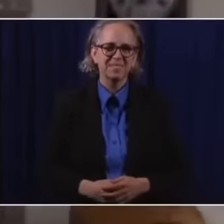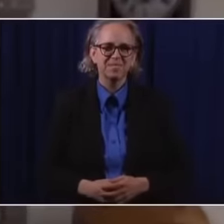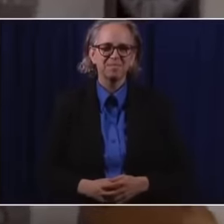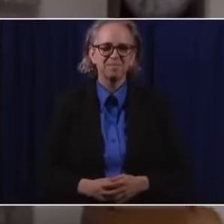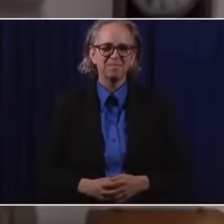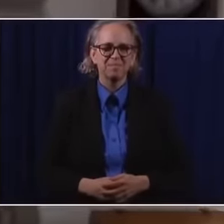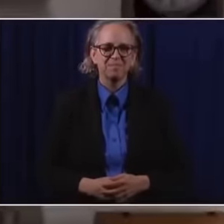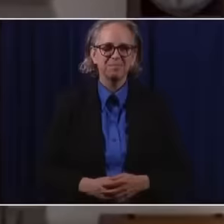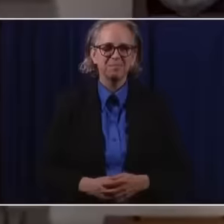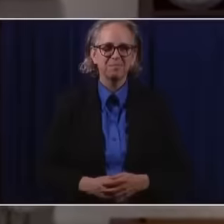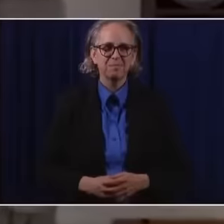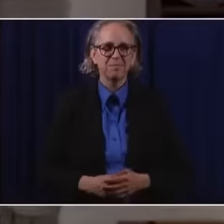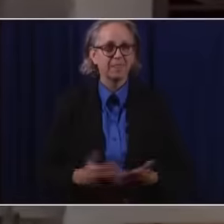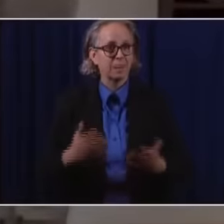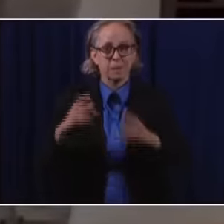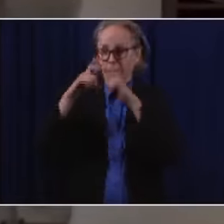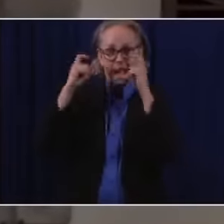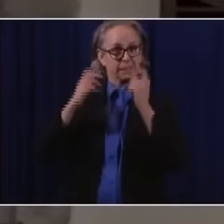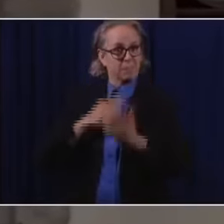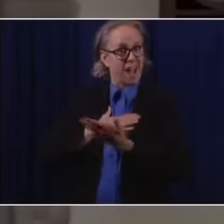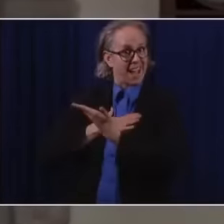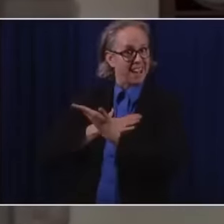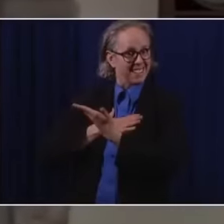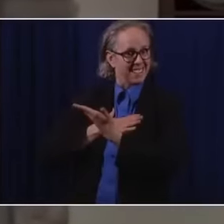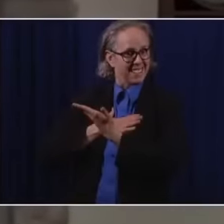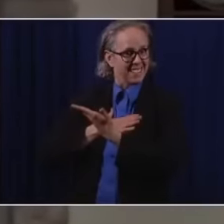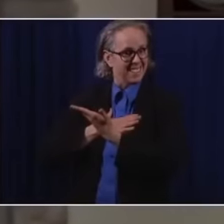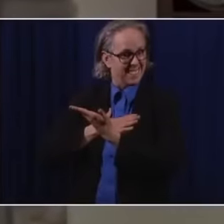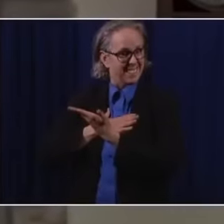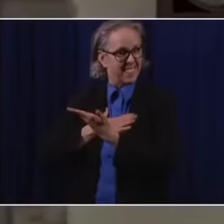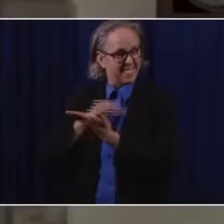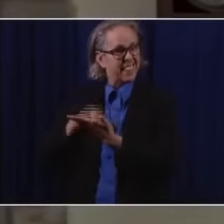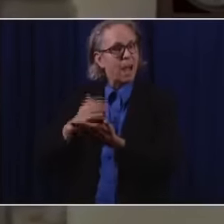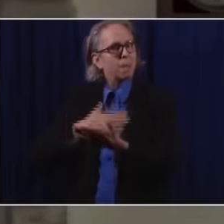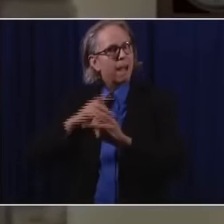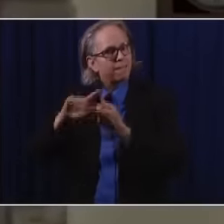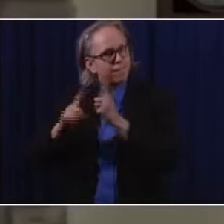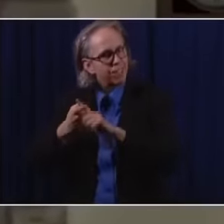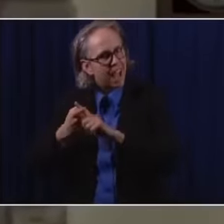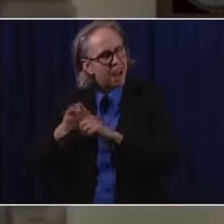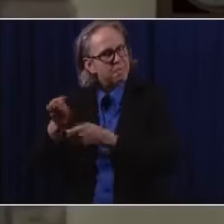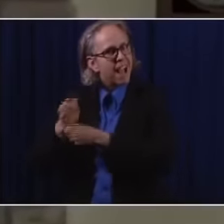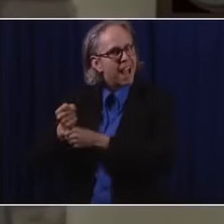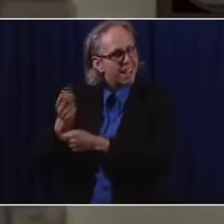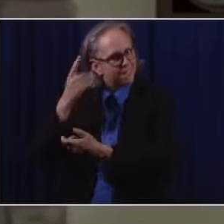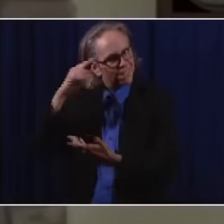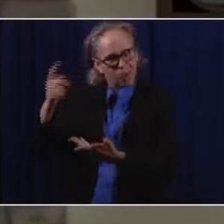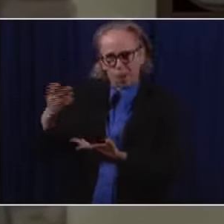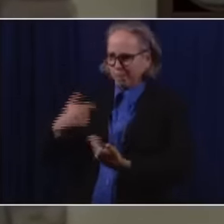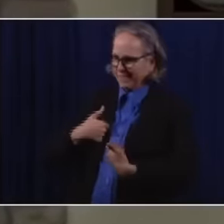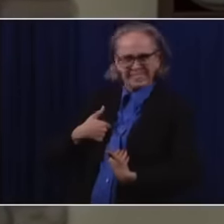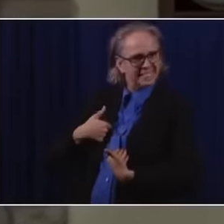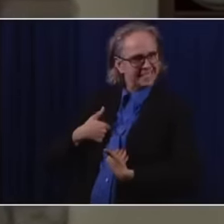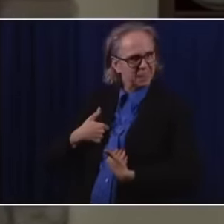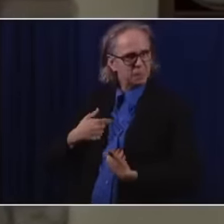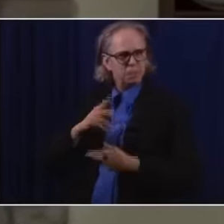This all Ohio mask was made by a friend. People are still having fun making different masks.